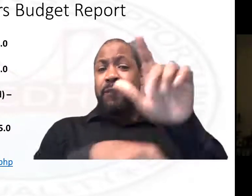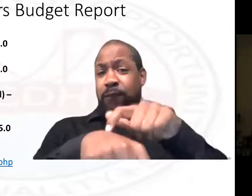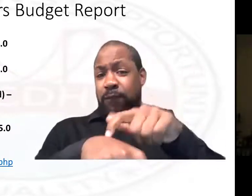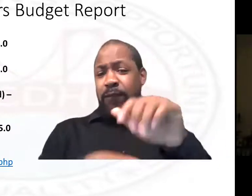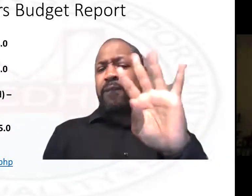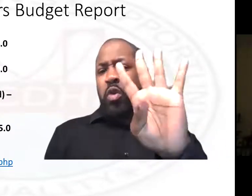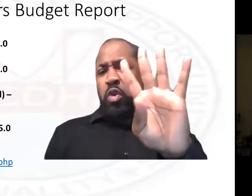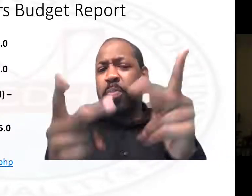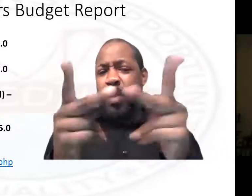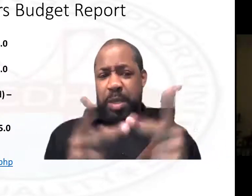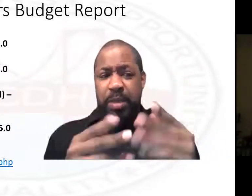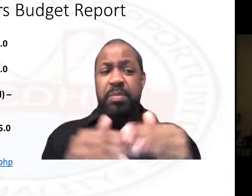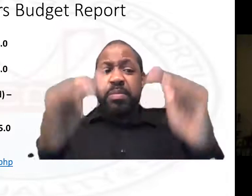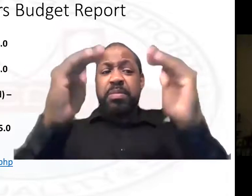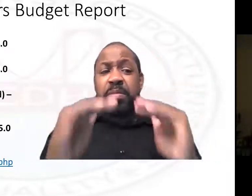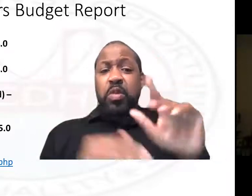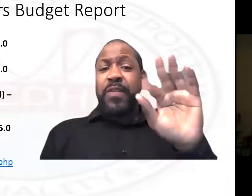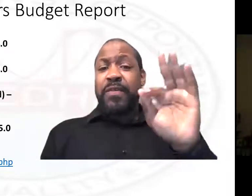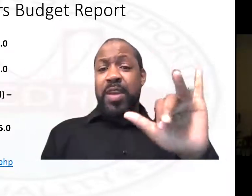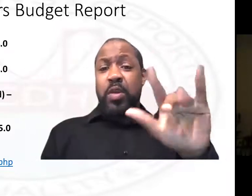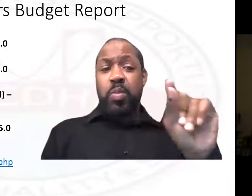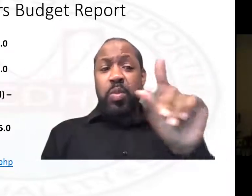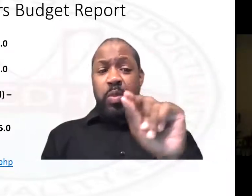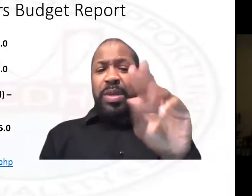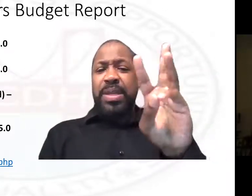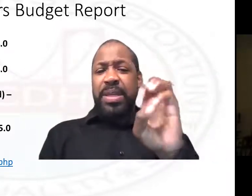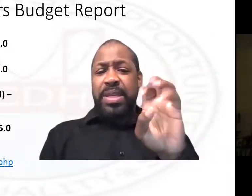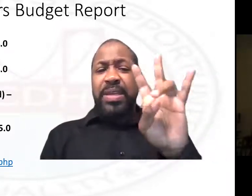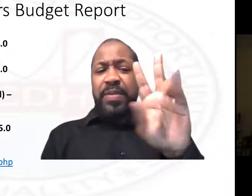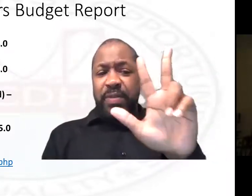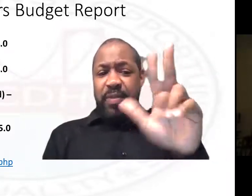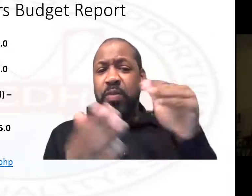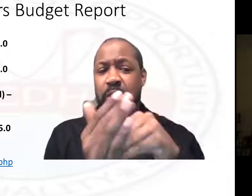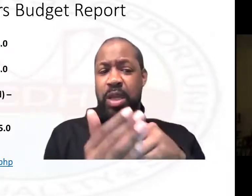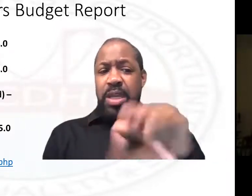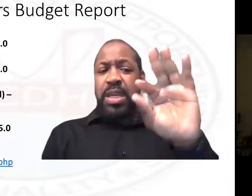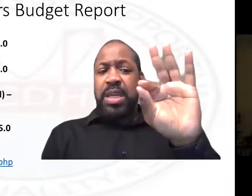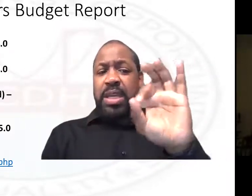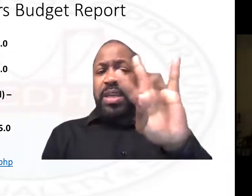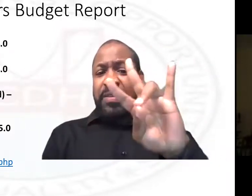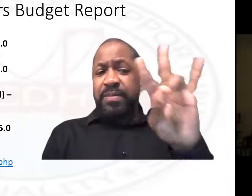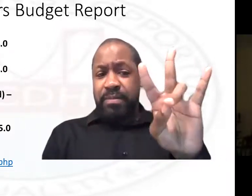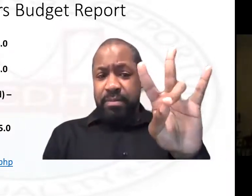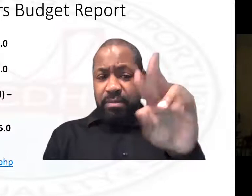FY 2019, we had 603,000 with 4 FTE positions. In 2020,